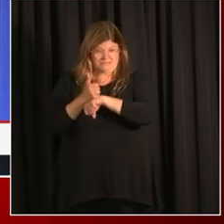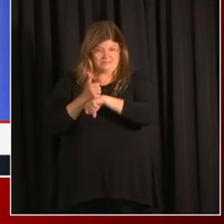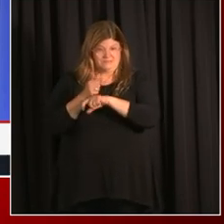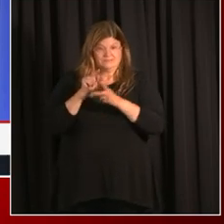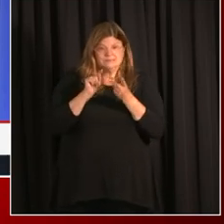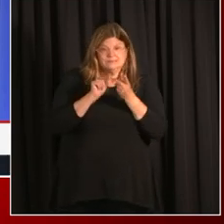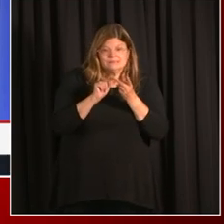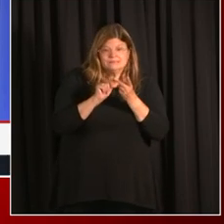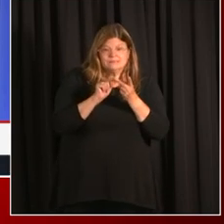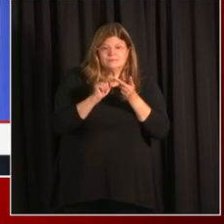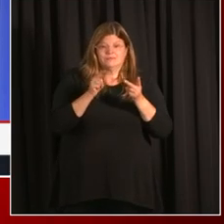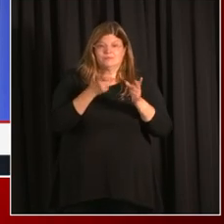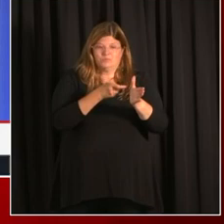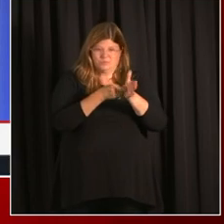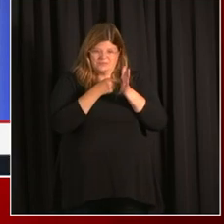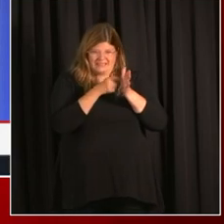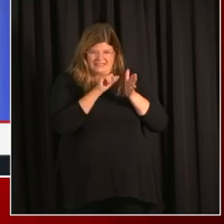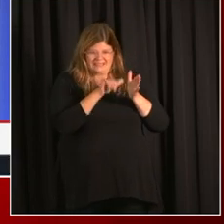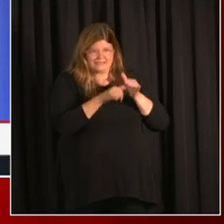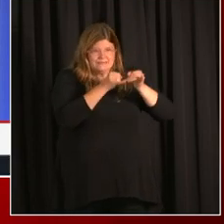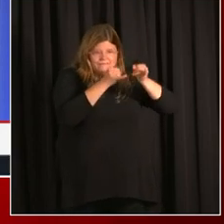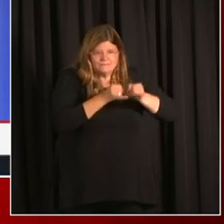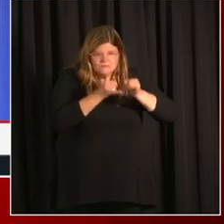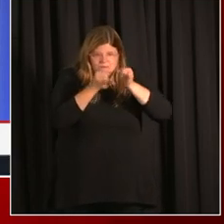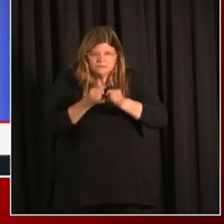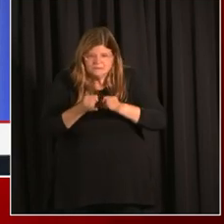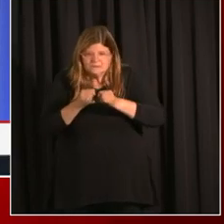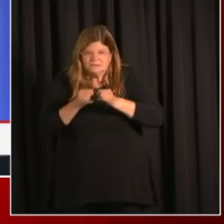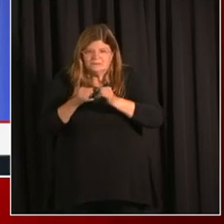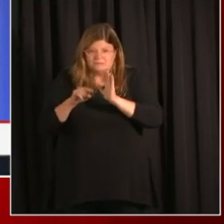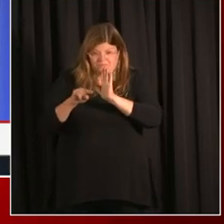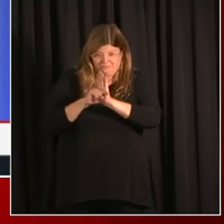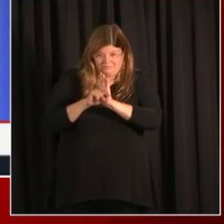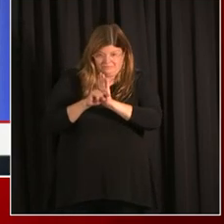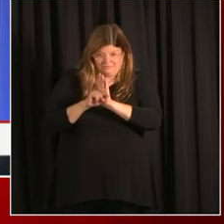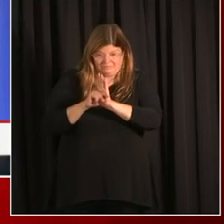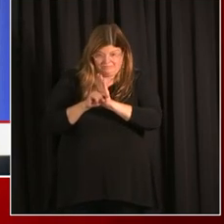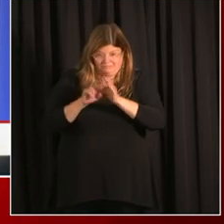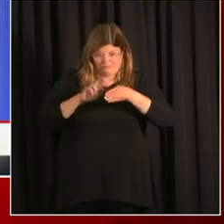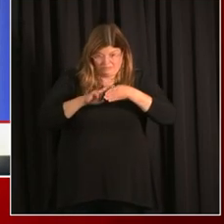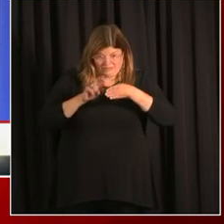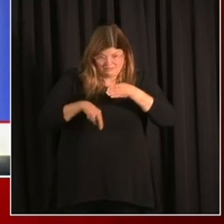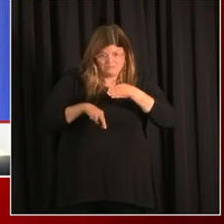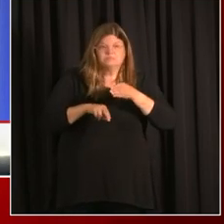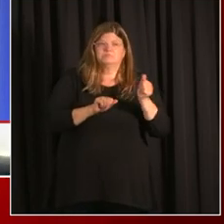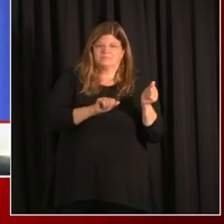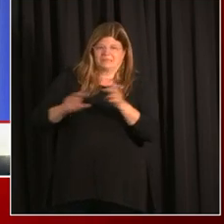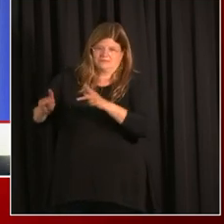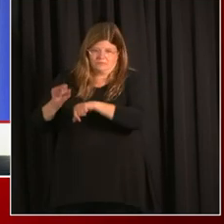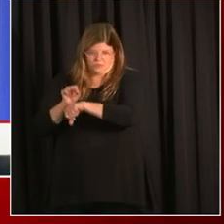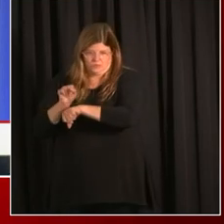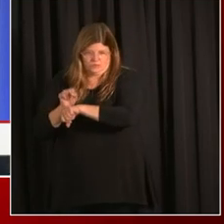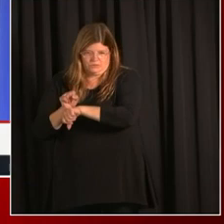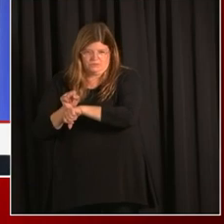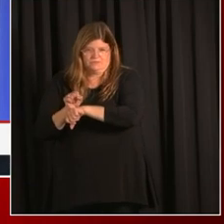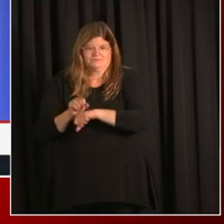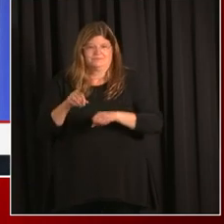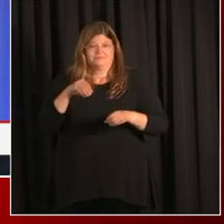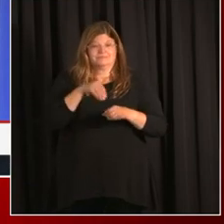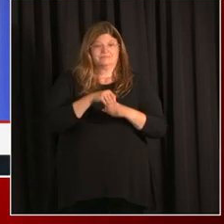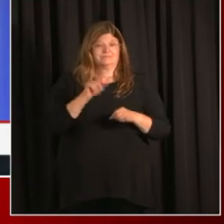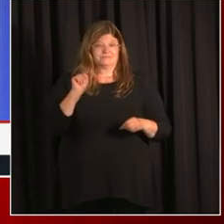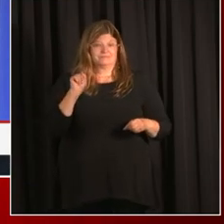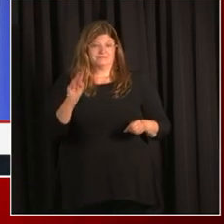for employers to require that individuals produce a negative test in order to return to the workplace if they have been in a